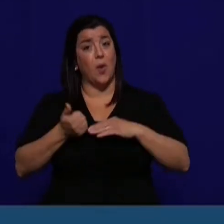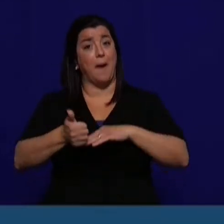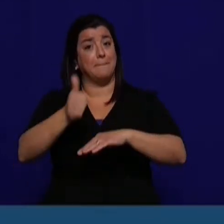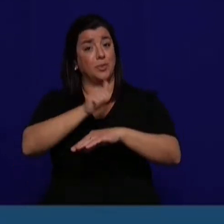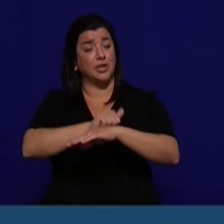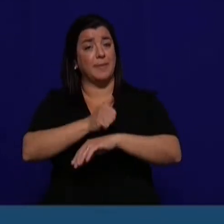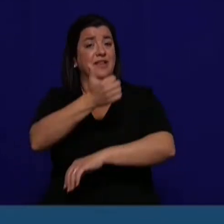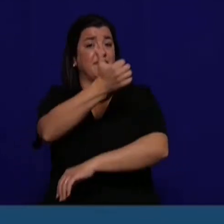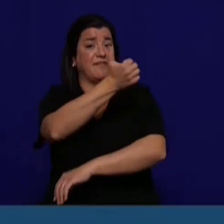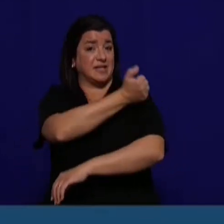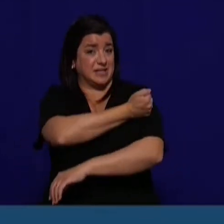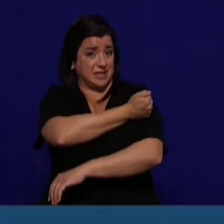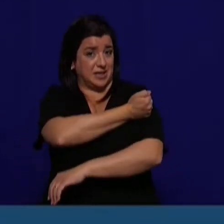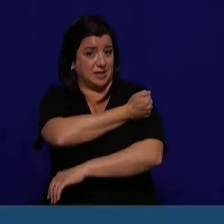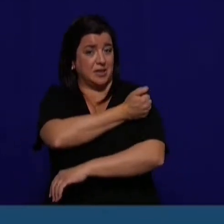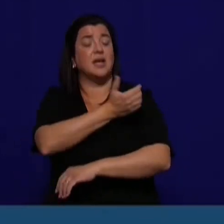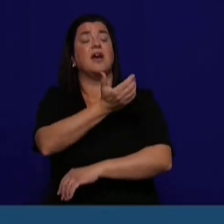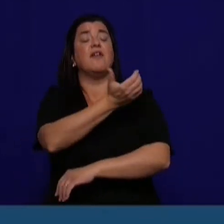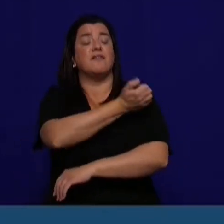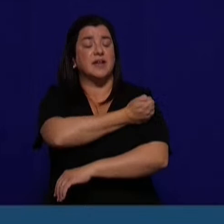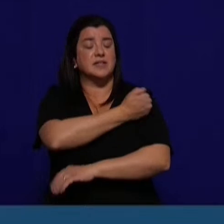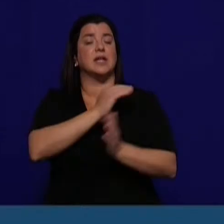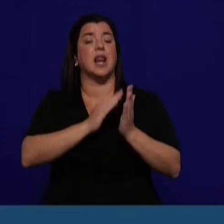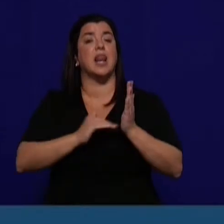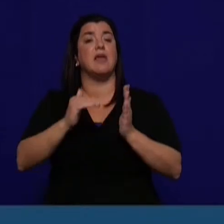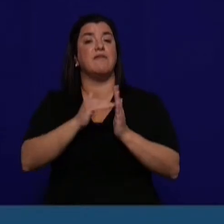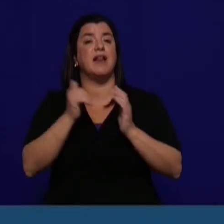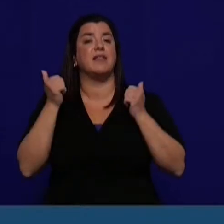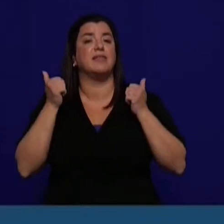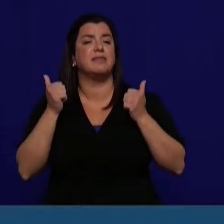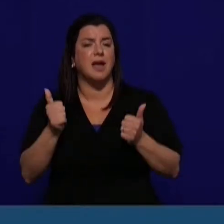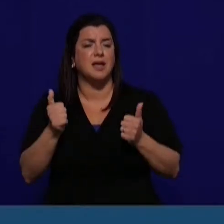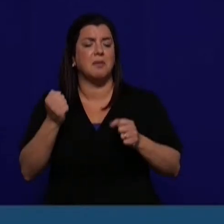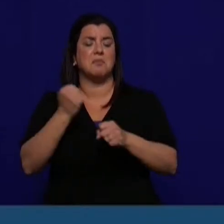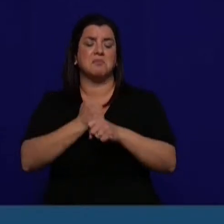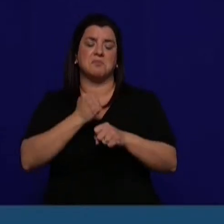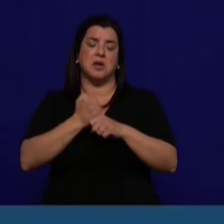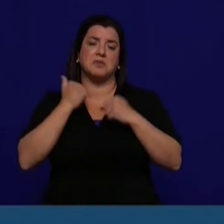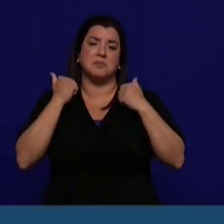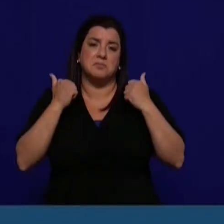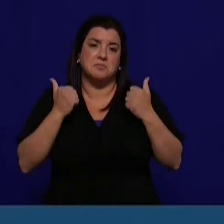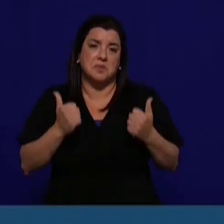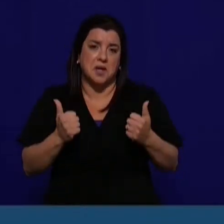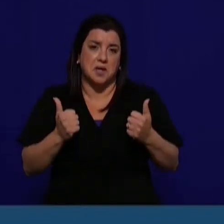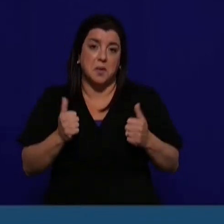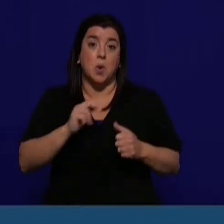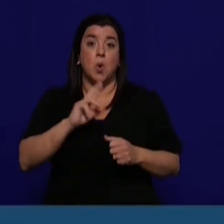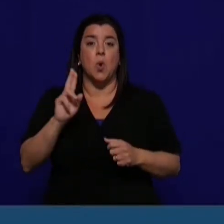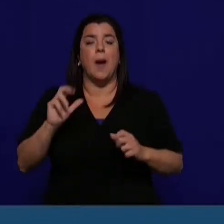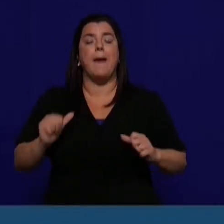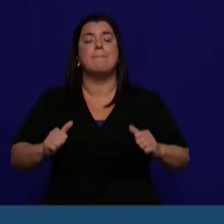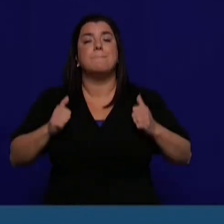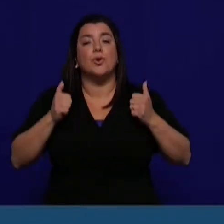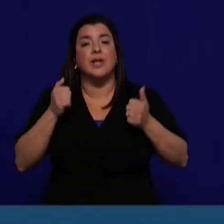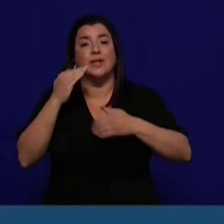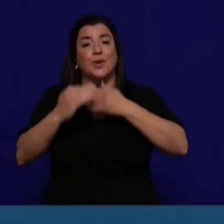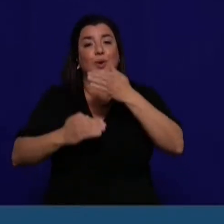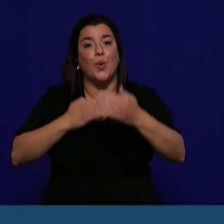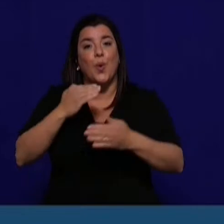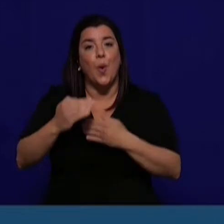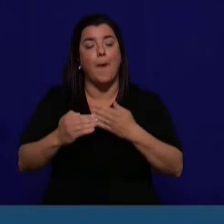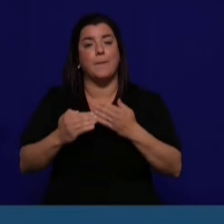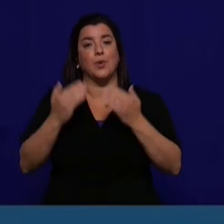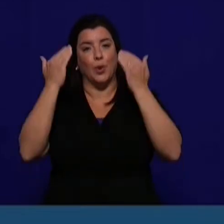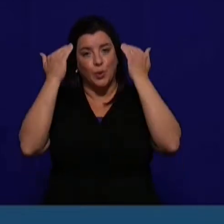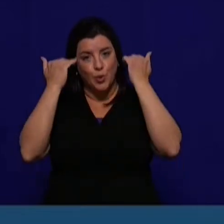nofru li huwa tilqim li huwa safe ta' kwalità tajba huwa effiċjenti ħafna u importanti nibqgħu nsegwu il-miżuri